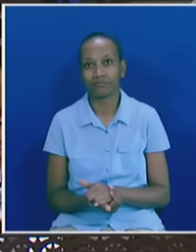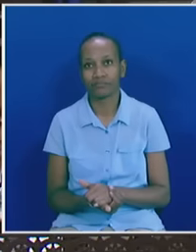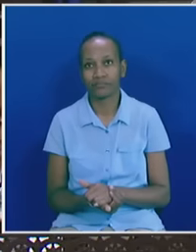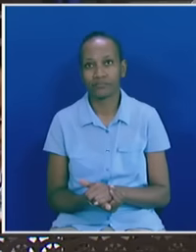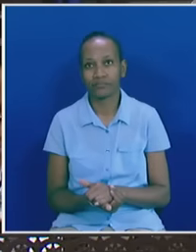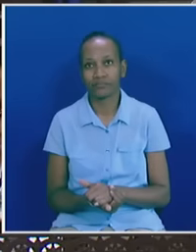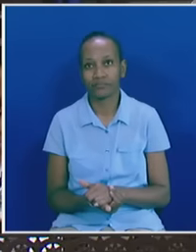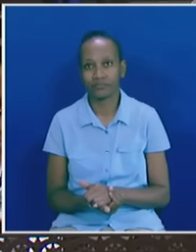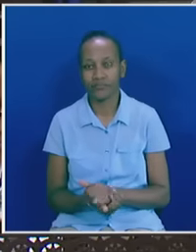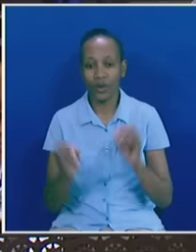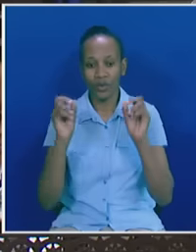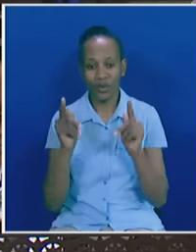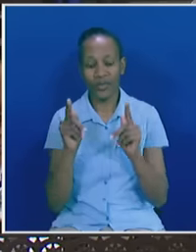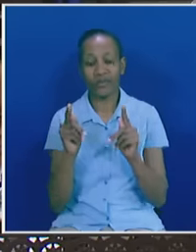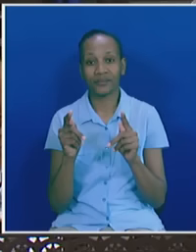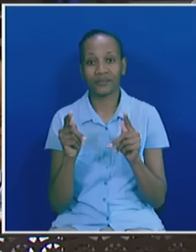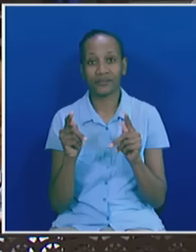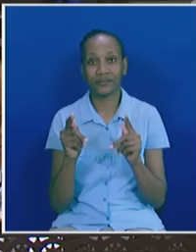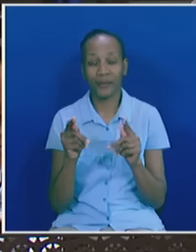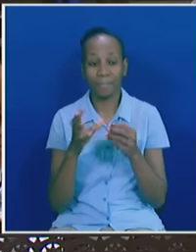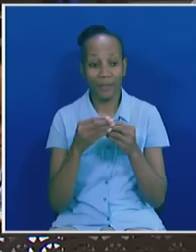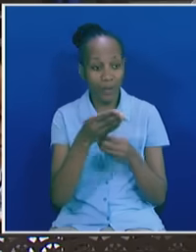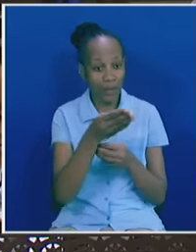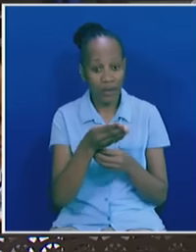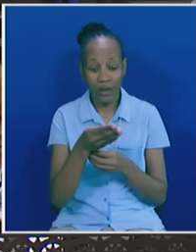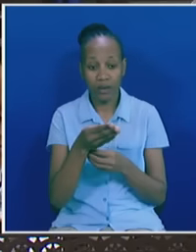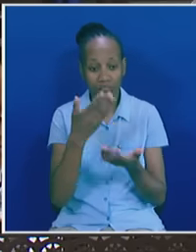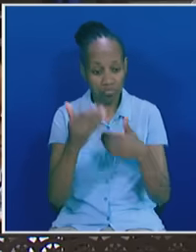Okay, there's no one on the podium. Honorable Member.